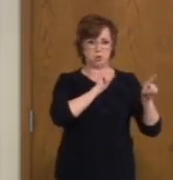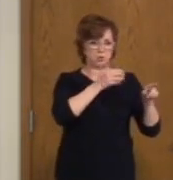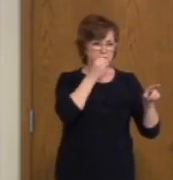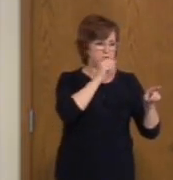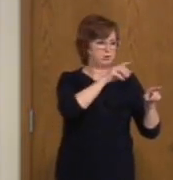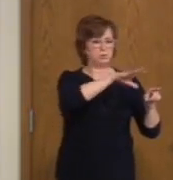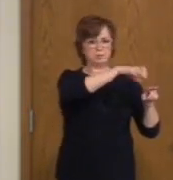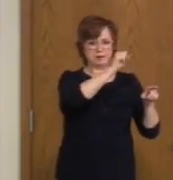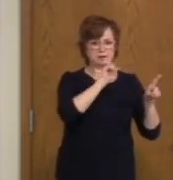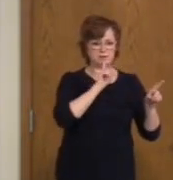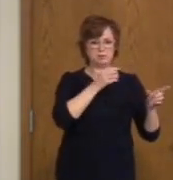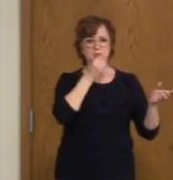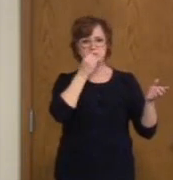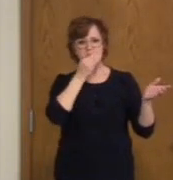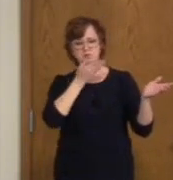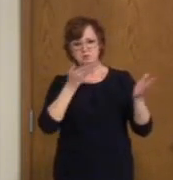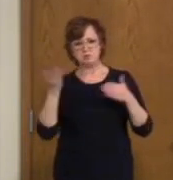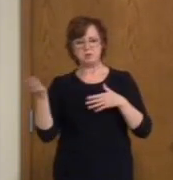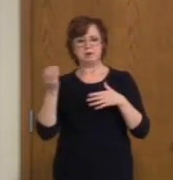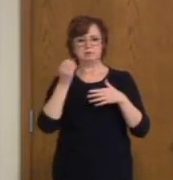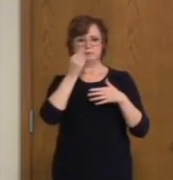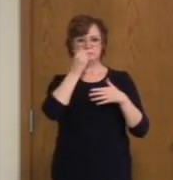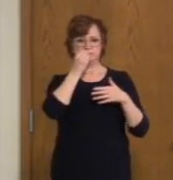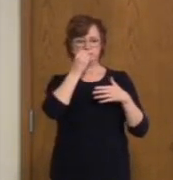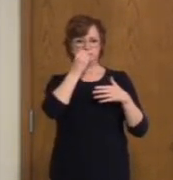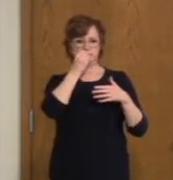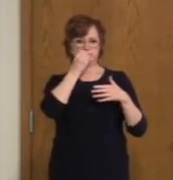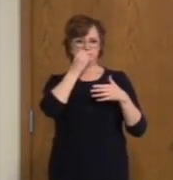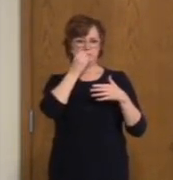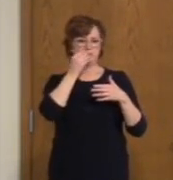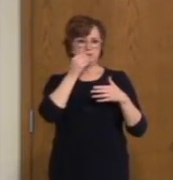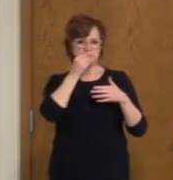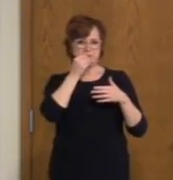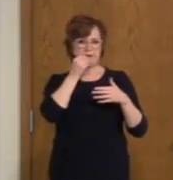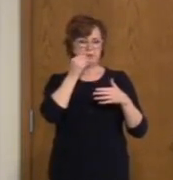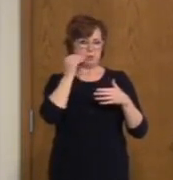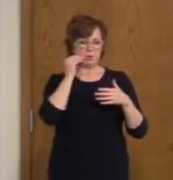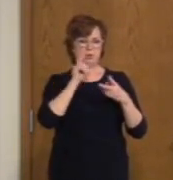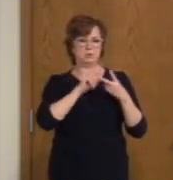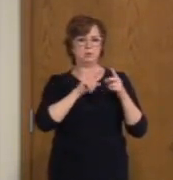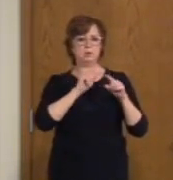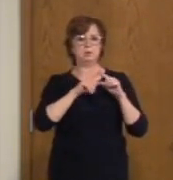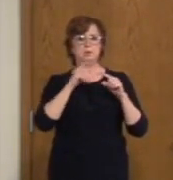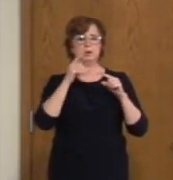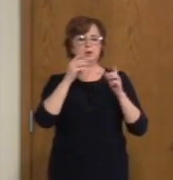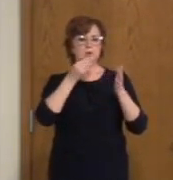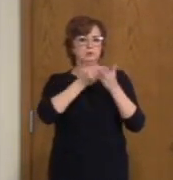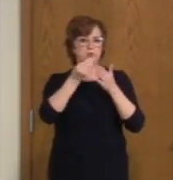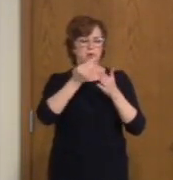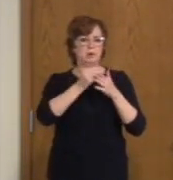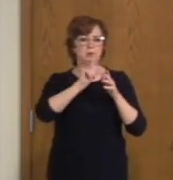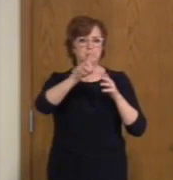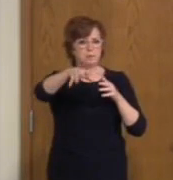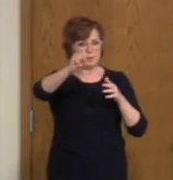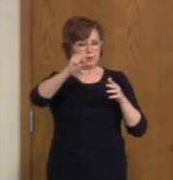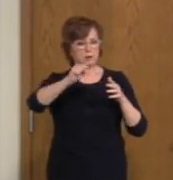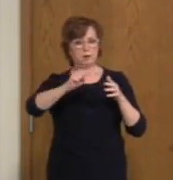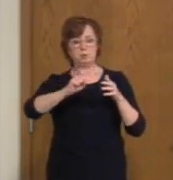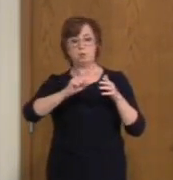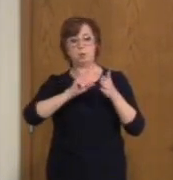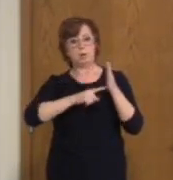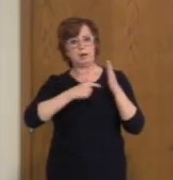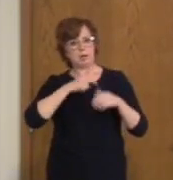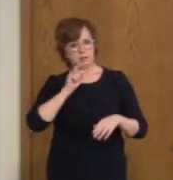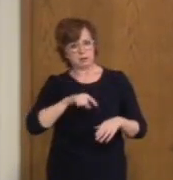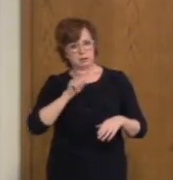for essential retail, I think that can see us through. But if required, additional measures may be required. But